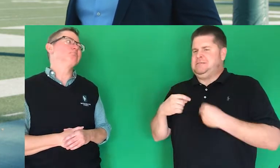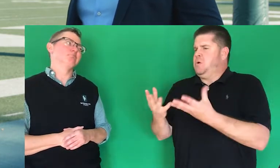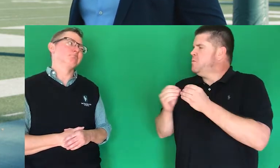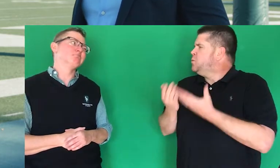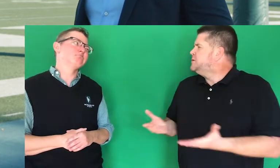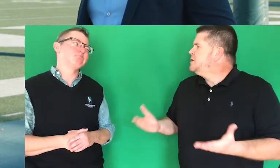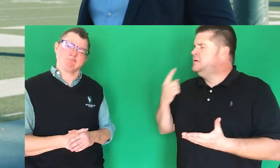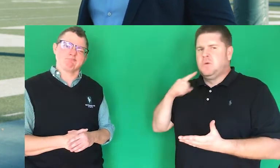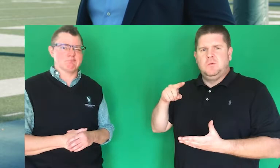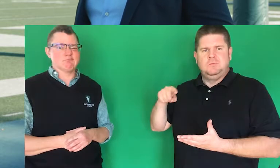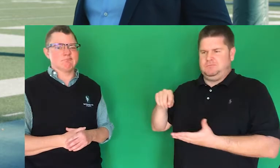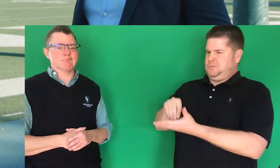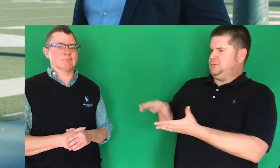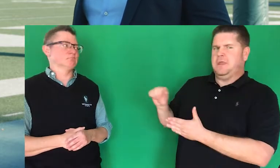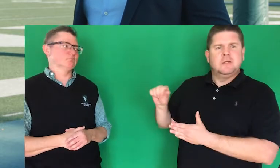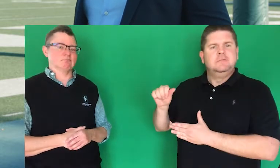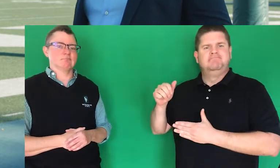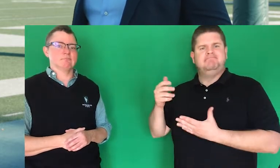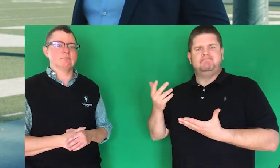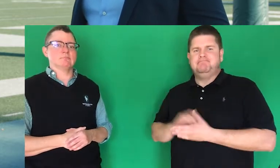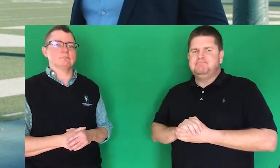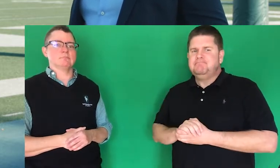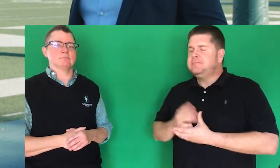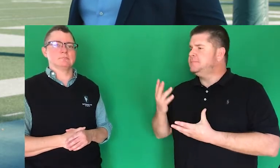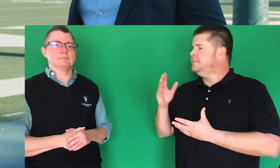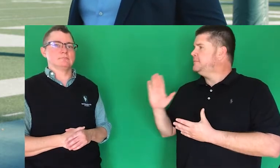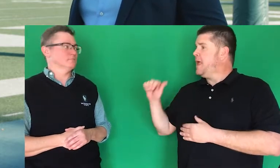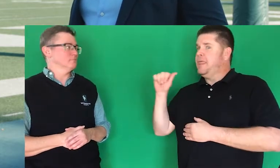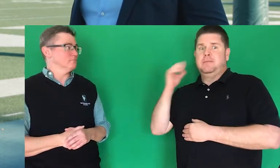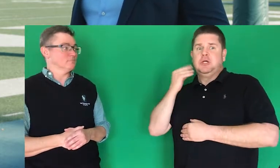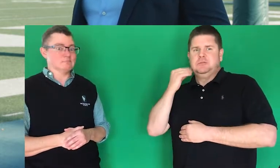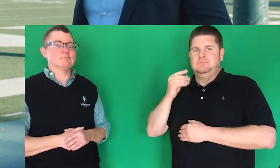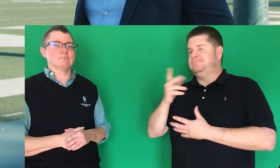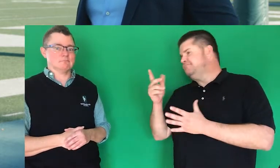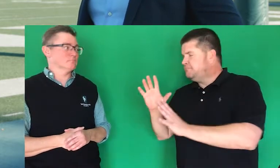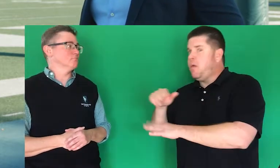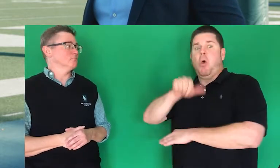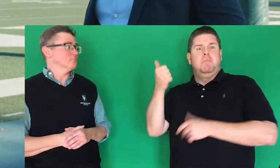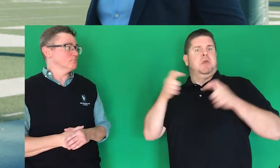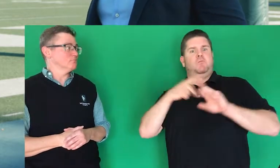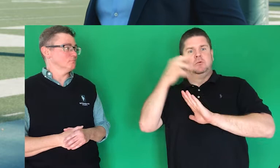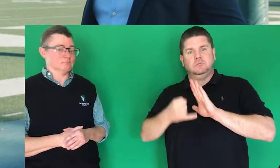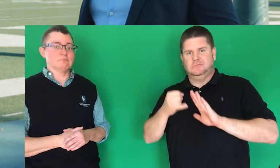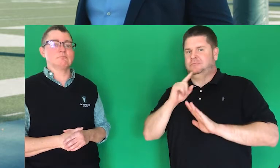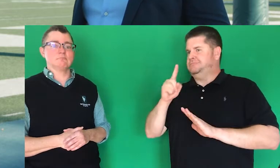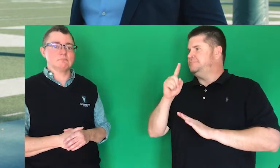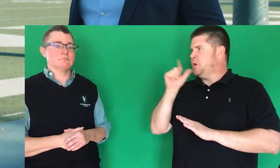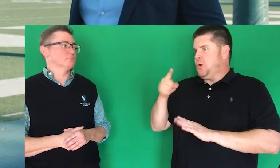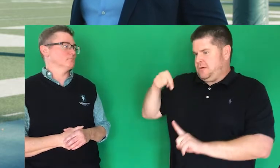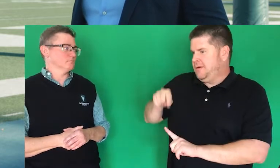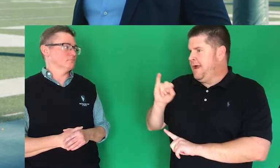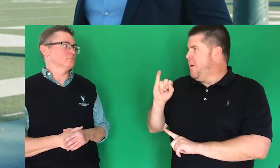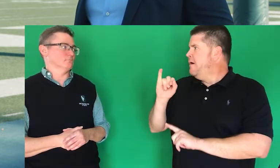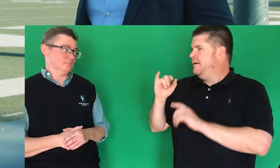need to provide resources such as that for the student athlete experience. The other big project that not only impacts Hornet Athletics, but our